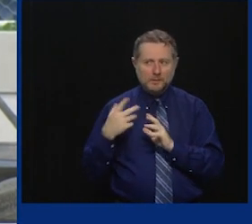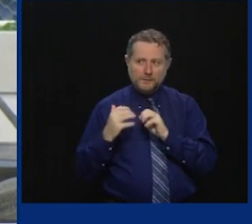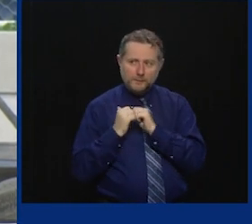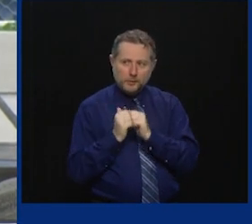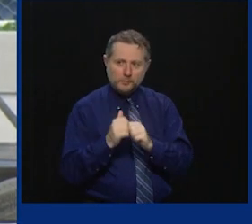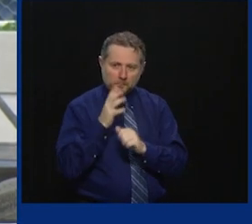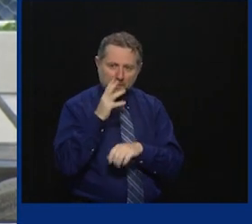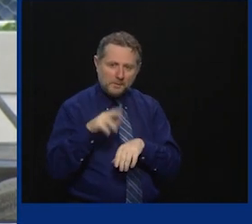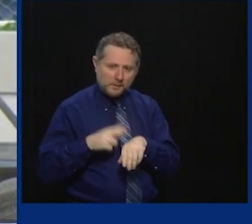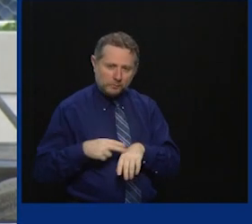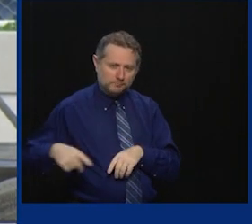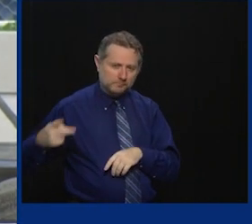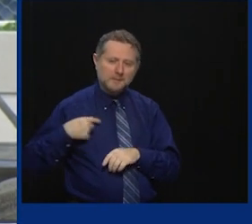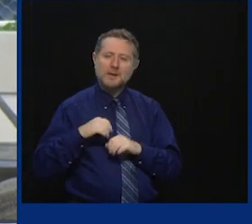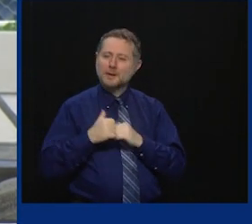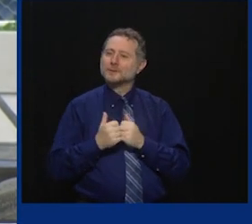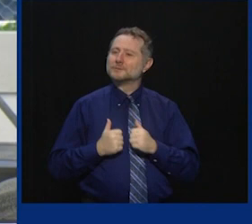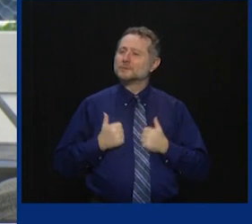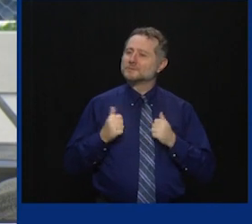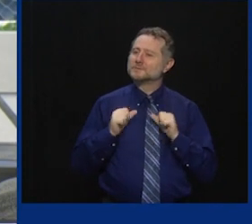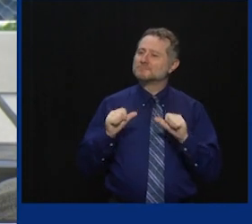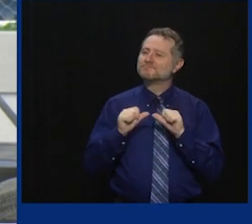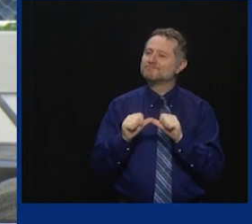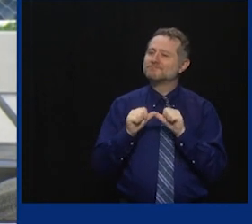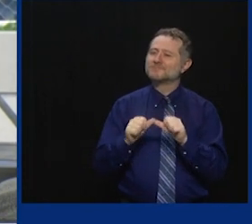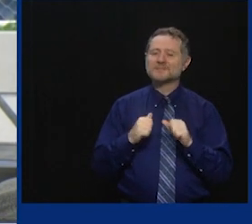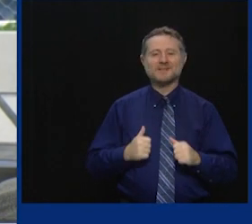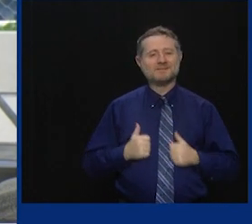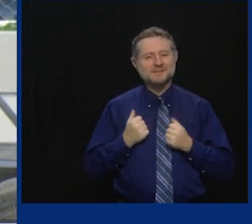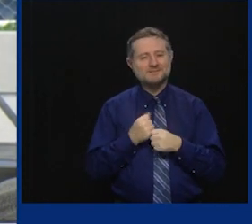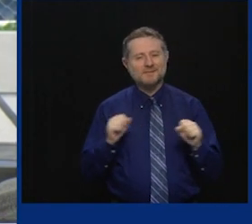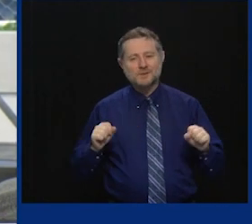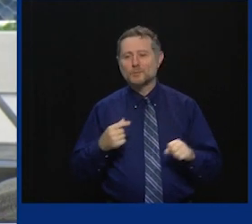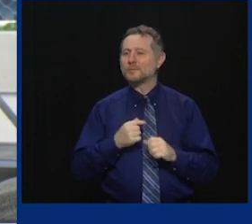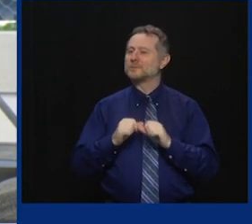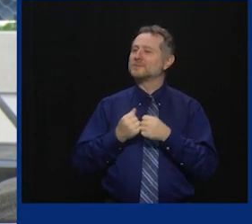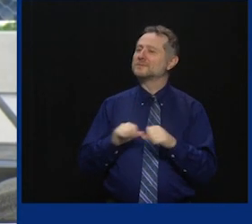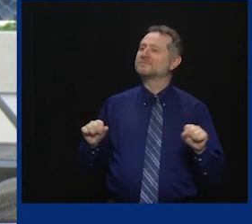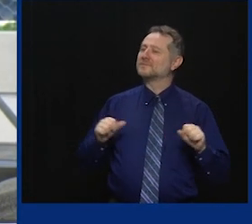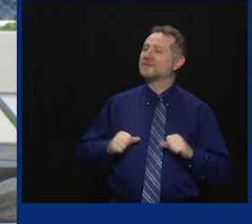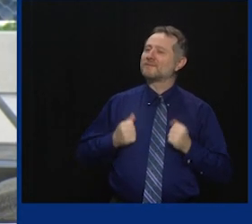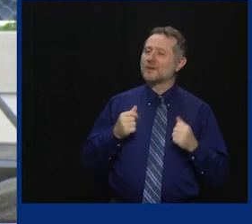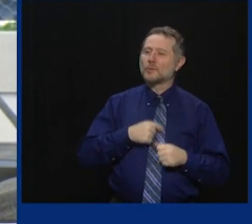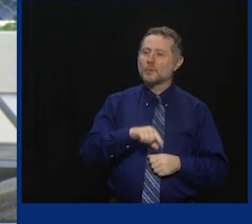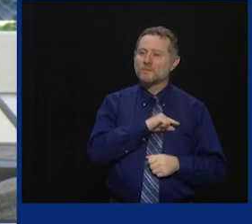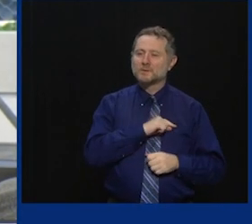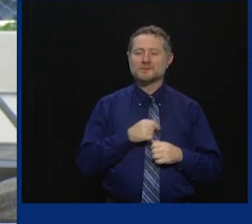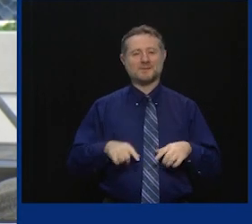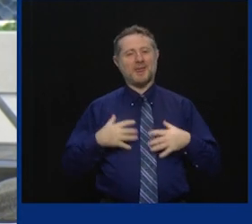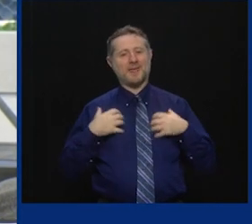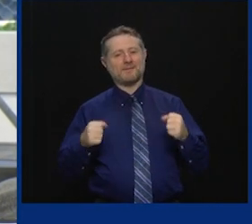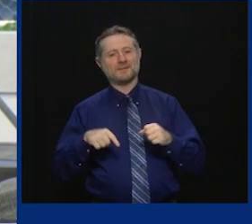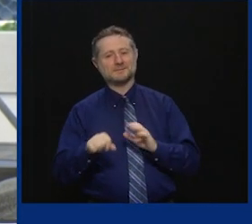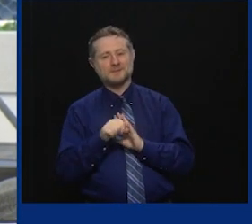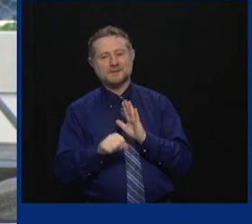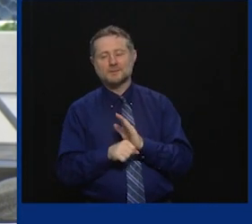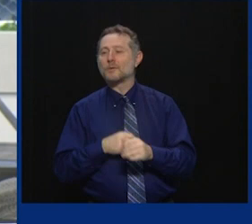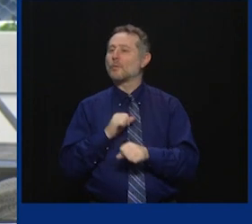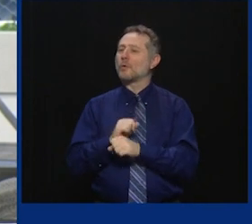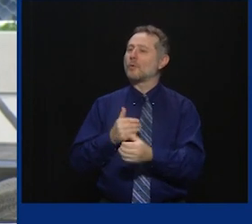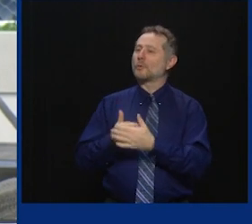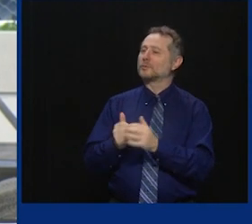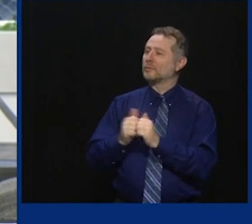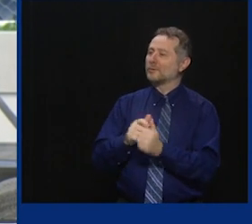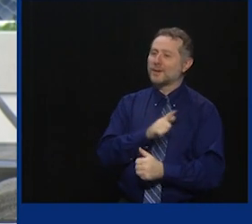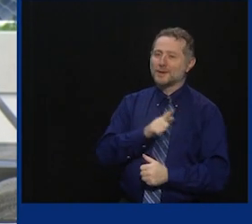we continue to save lives, protect the quality of life and the quality of health in the state. So I'll work closely with the legislature, and that's an